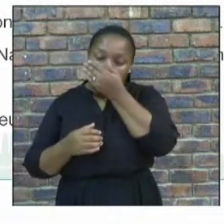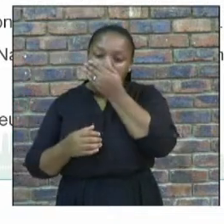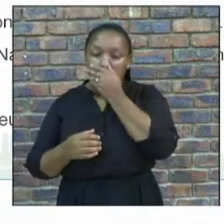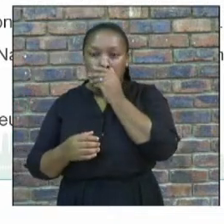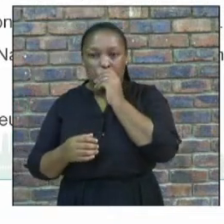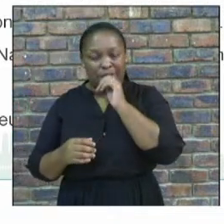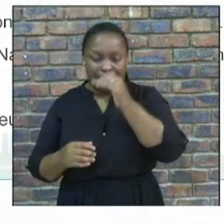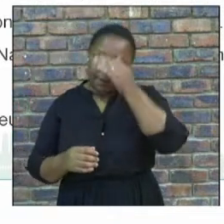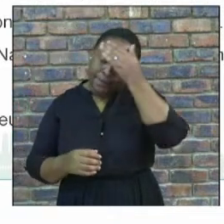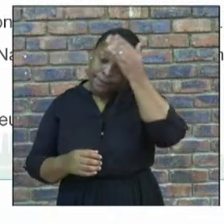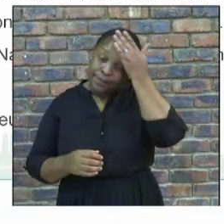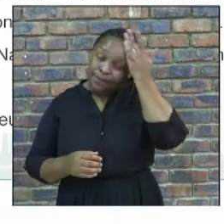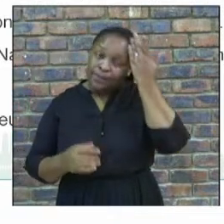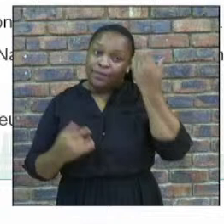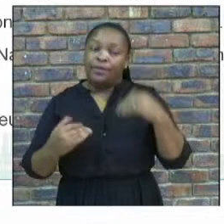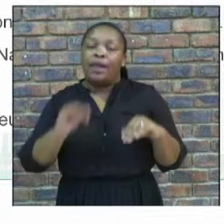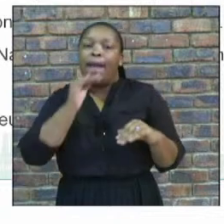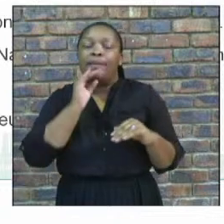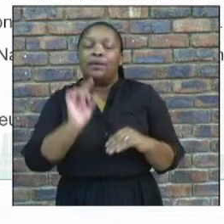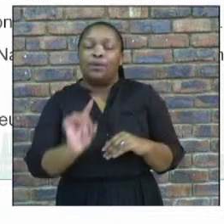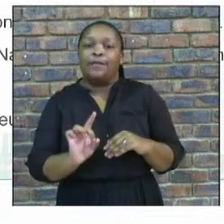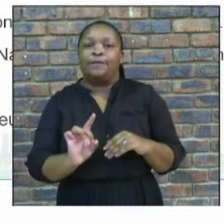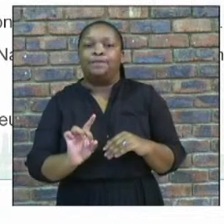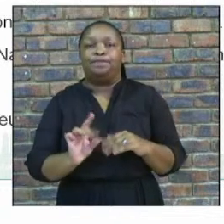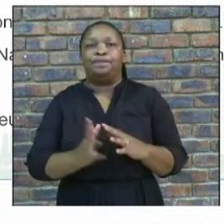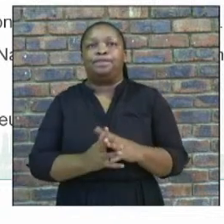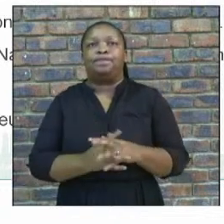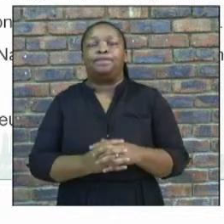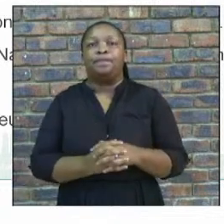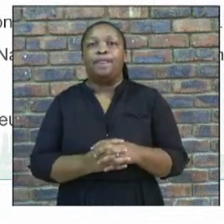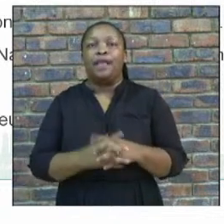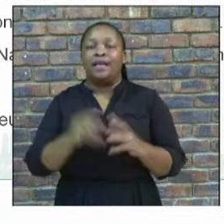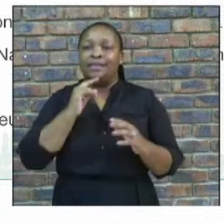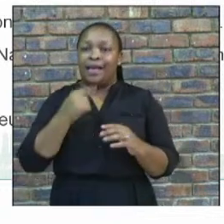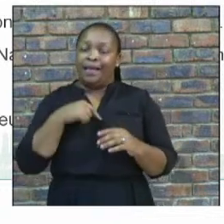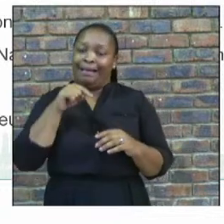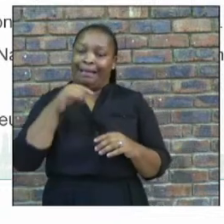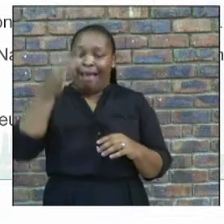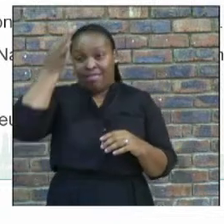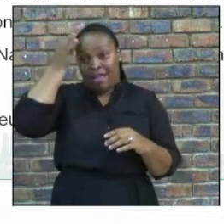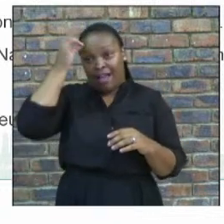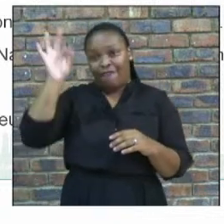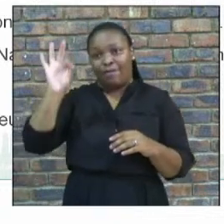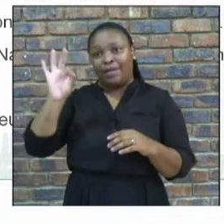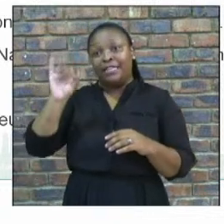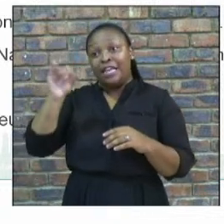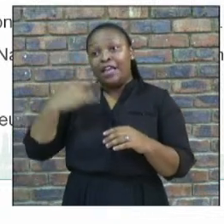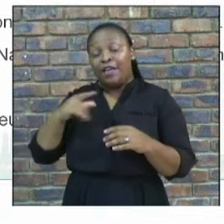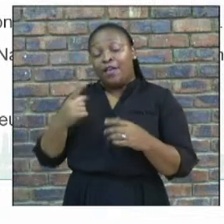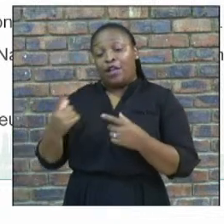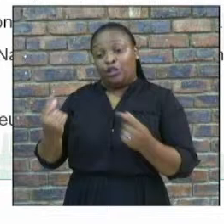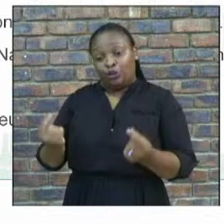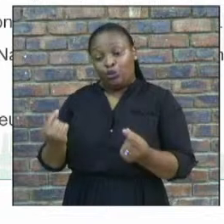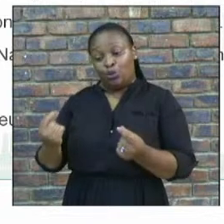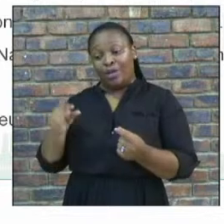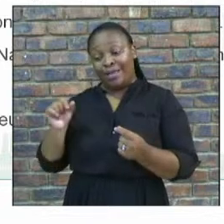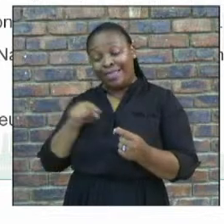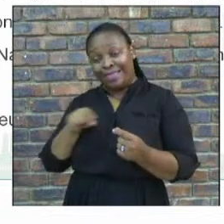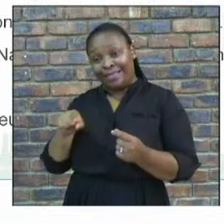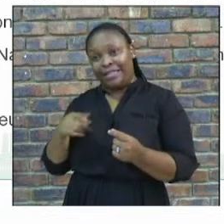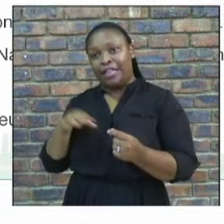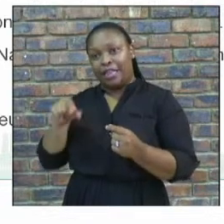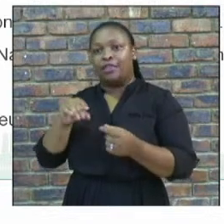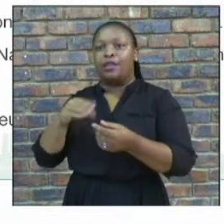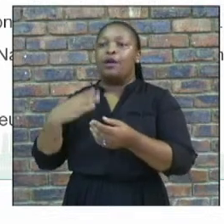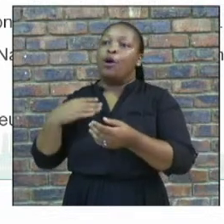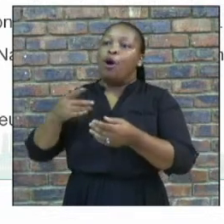So what we are meaning here, we are saying the state is going to benefit also from the